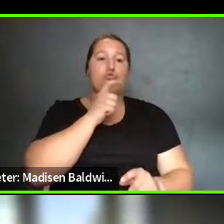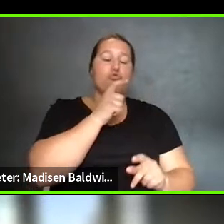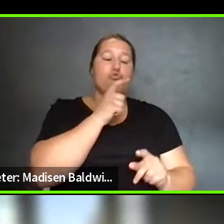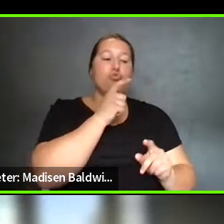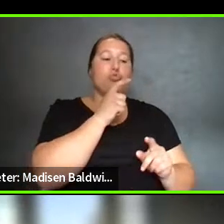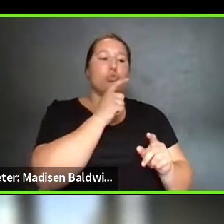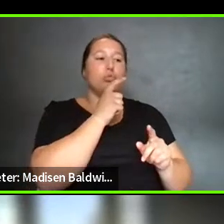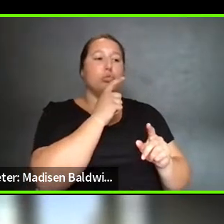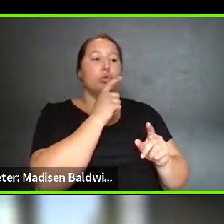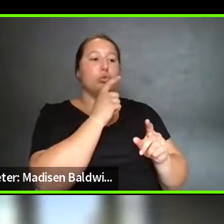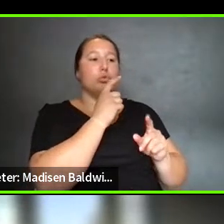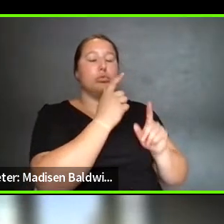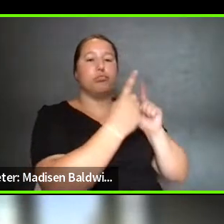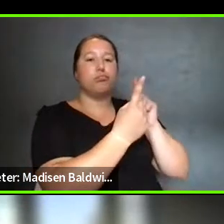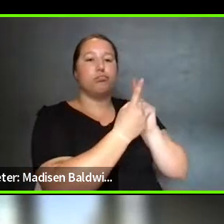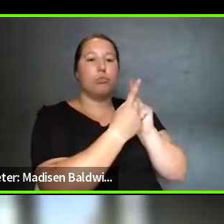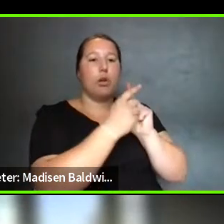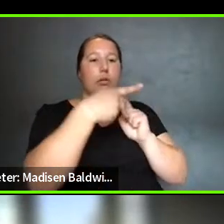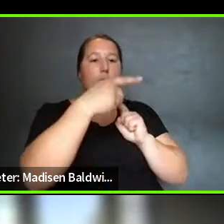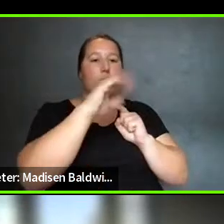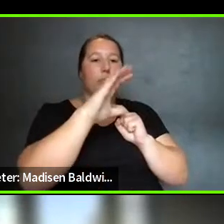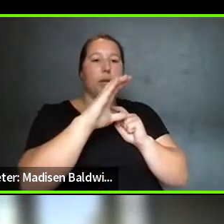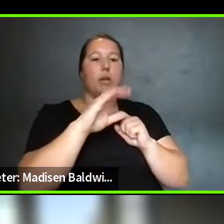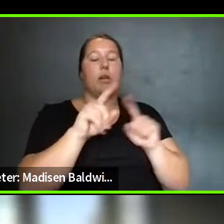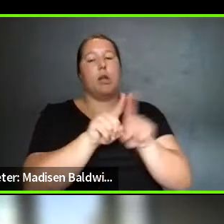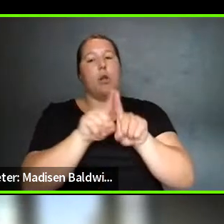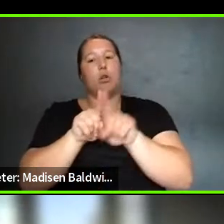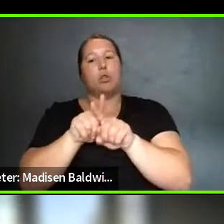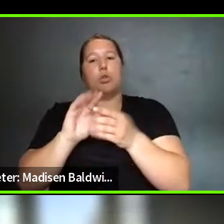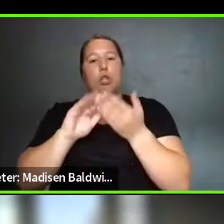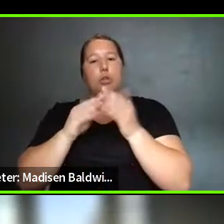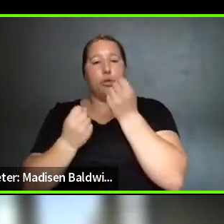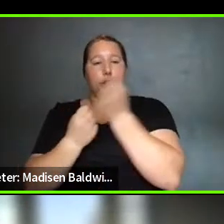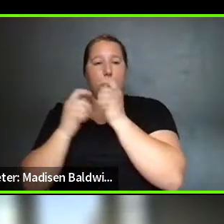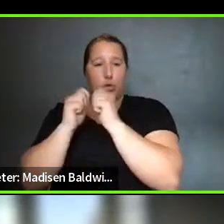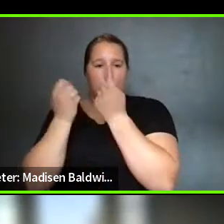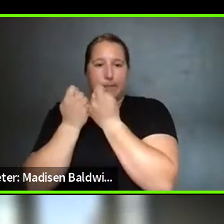victims that we work with the community support team. So it's something that we're rolling out.